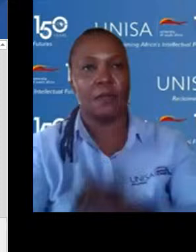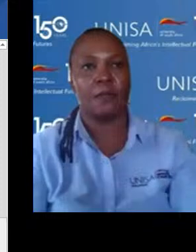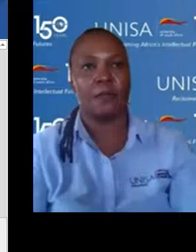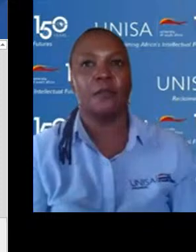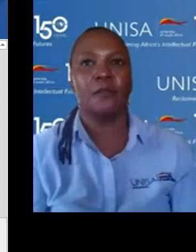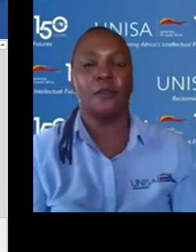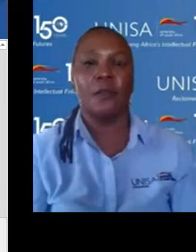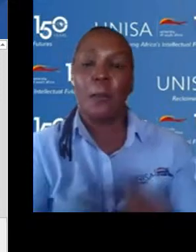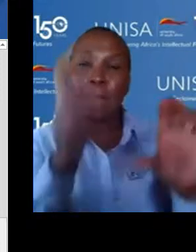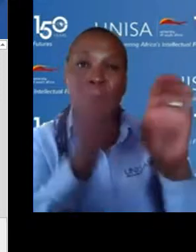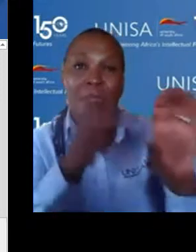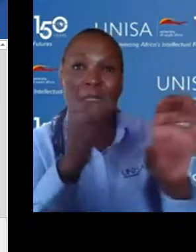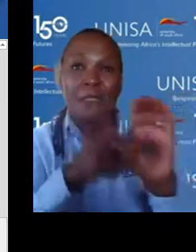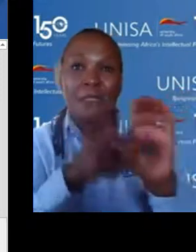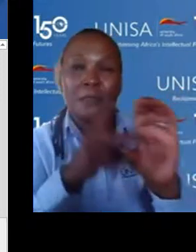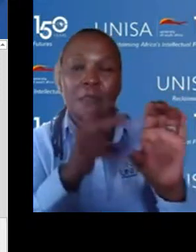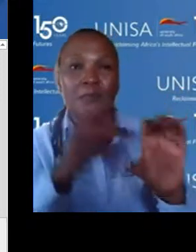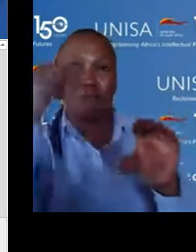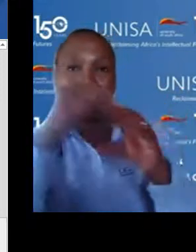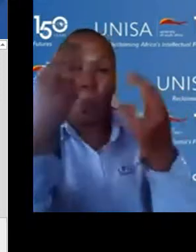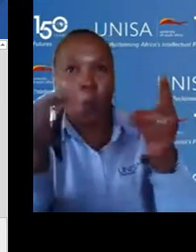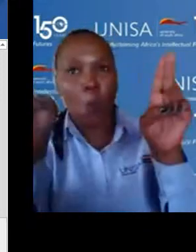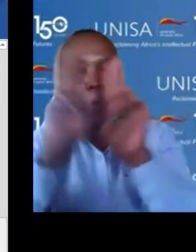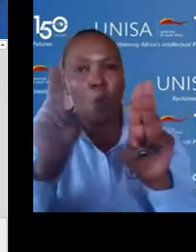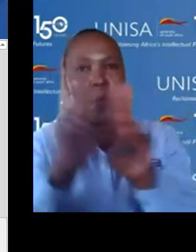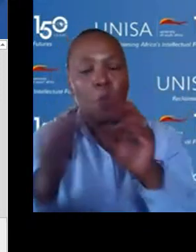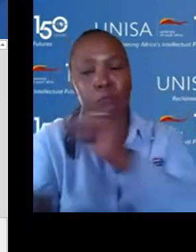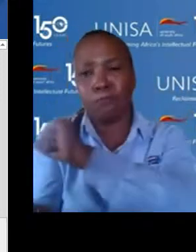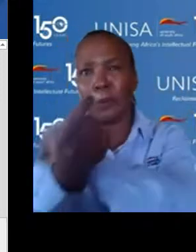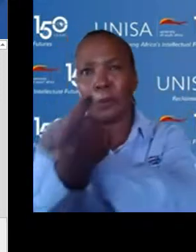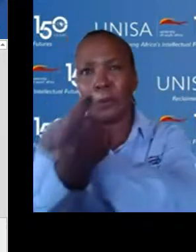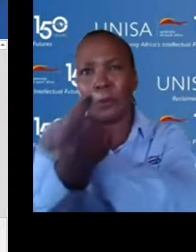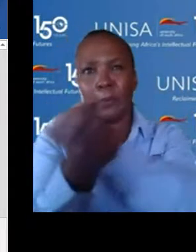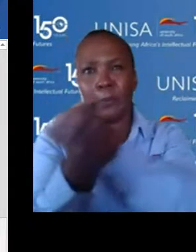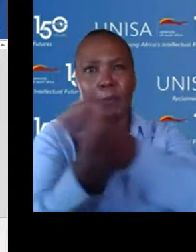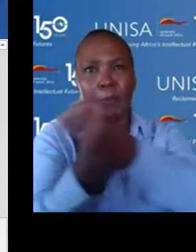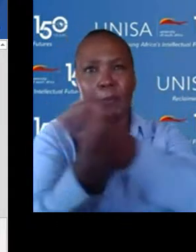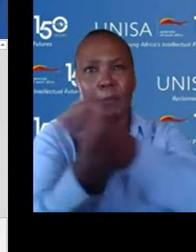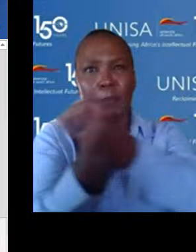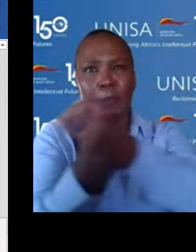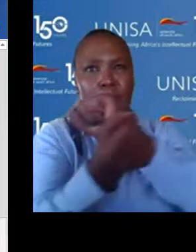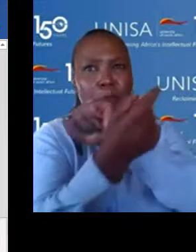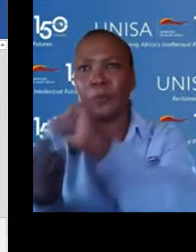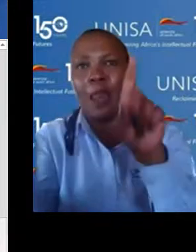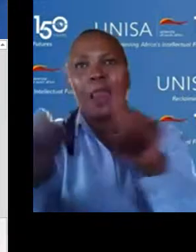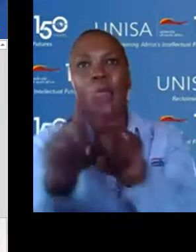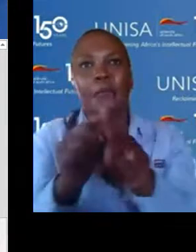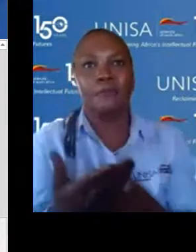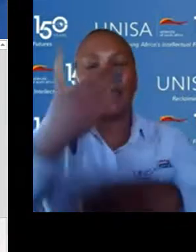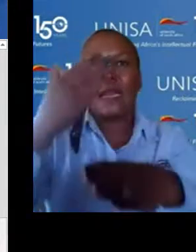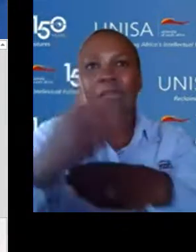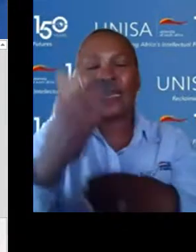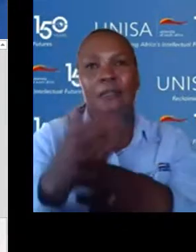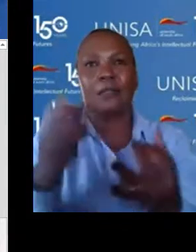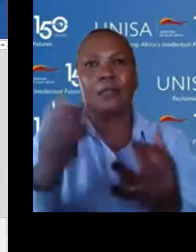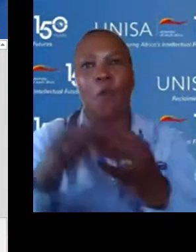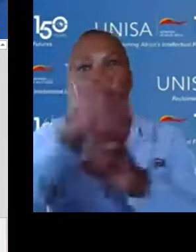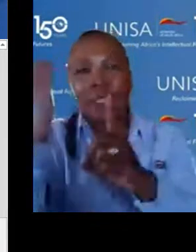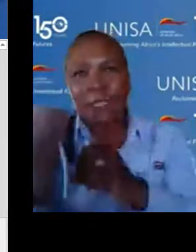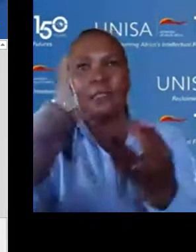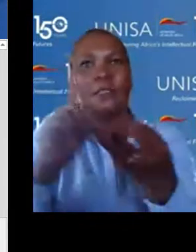Participate in the institutional events, e.g., careers fair, orientation days,